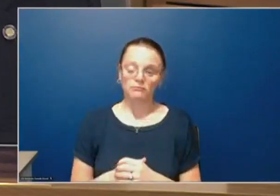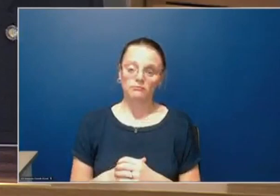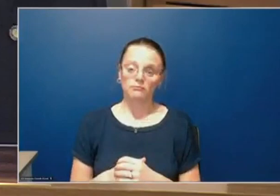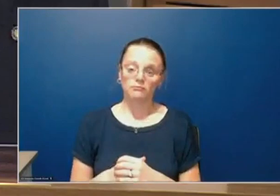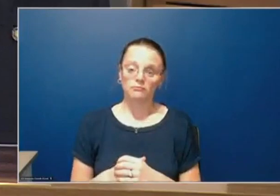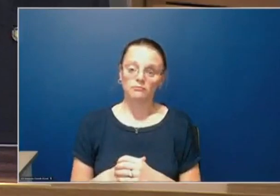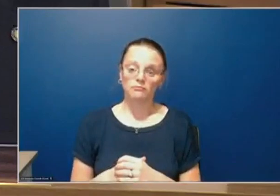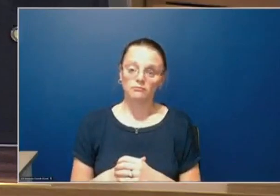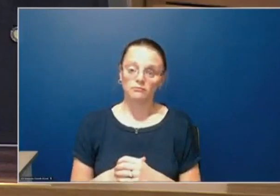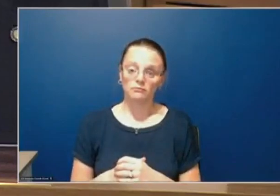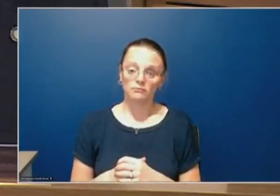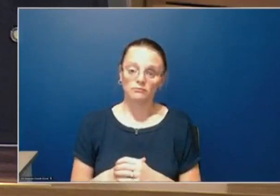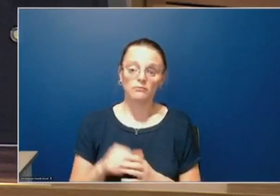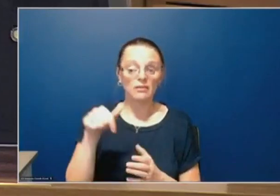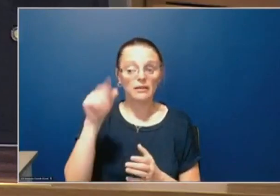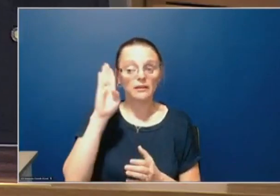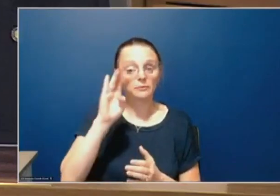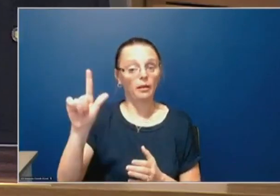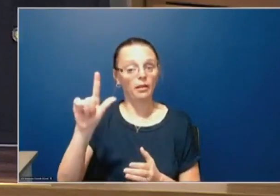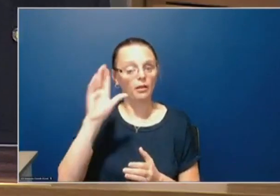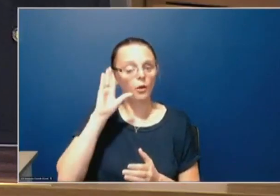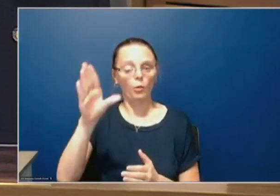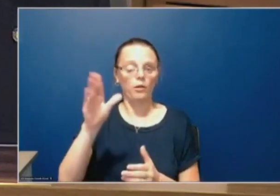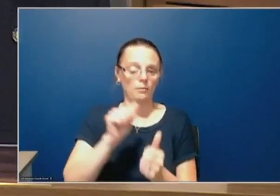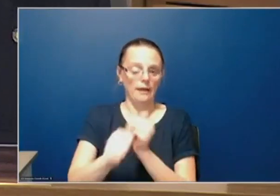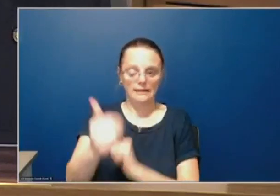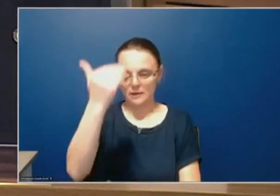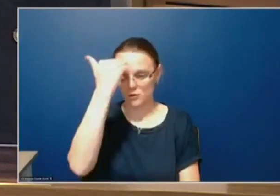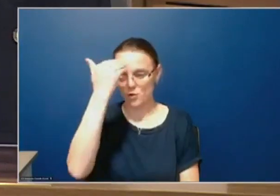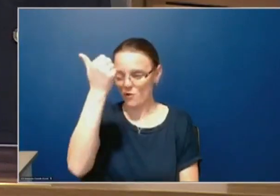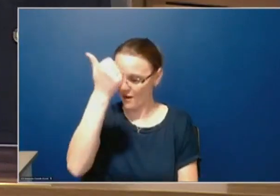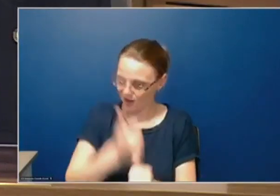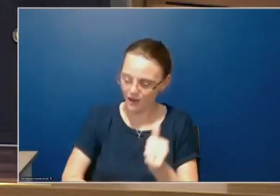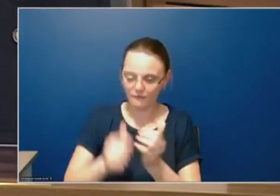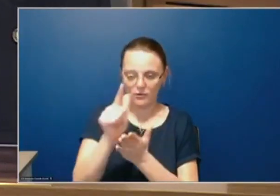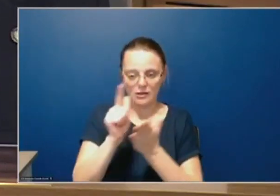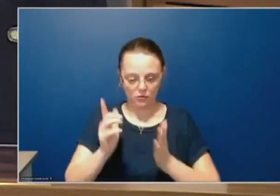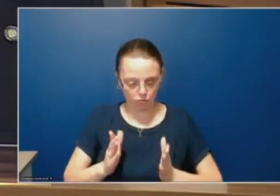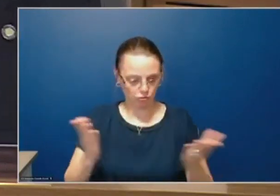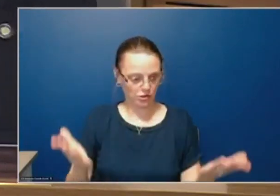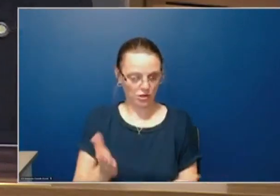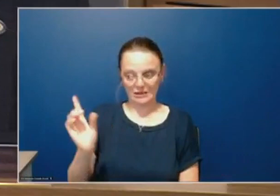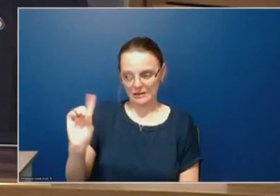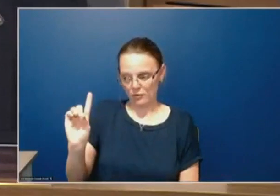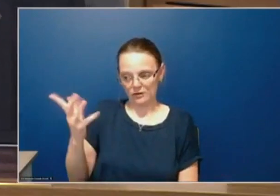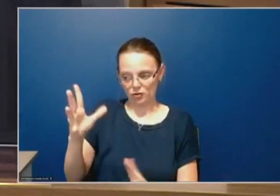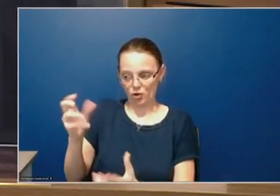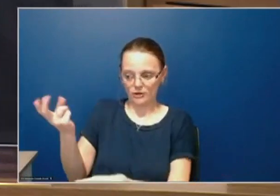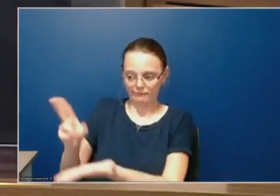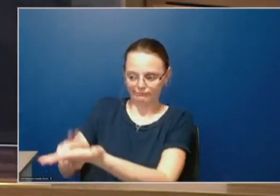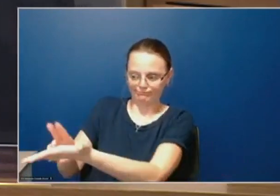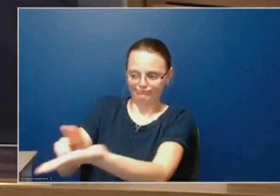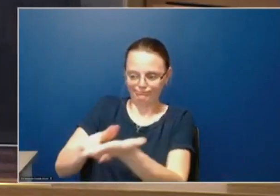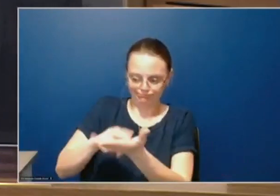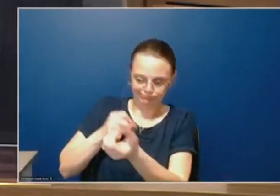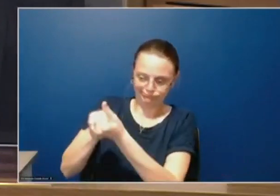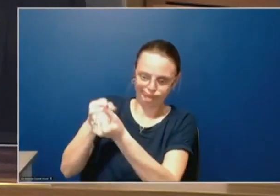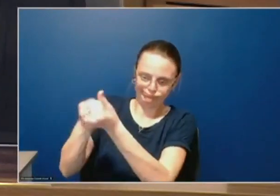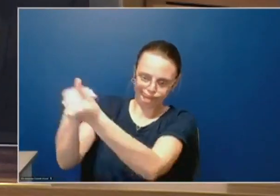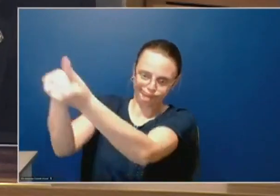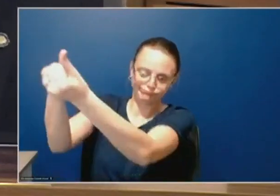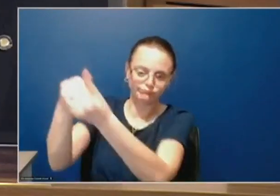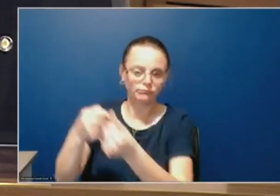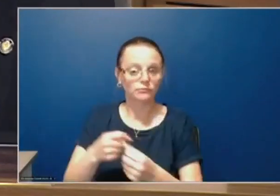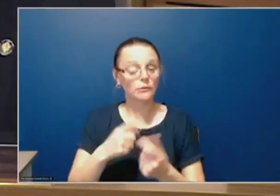know this bill's going to pass. Every legislator in this building on the Democratic side has signed on to this bill. And a major